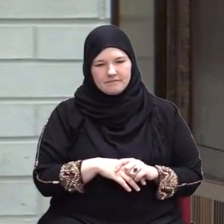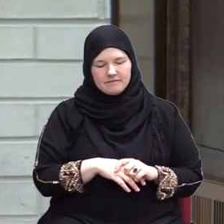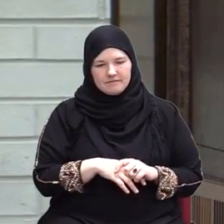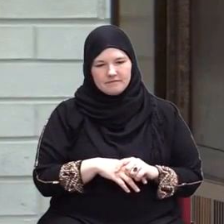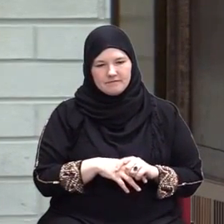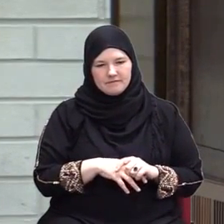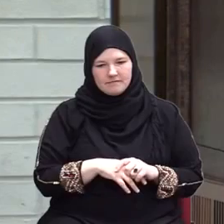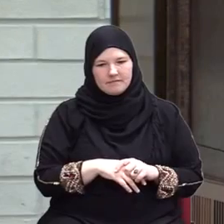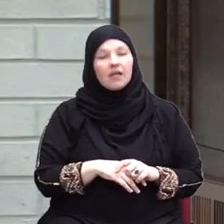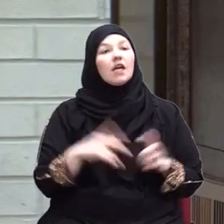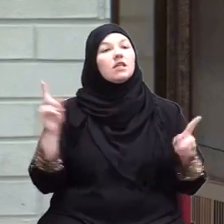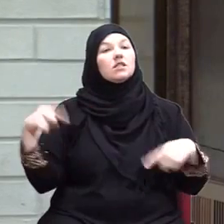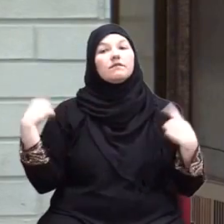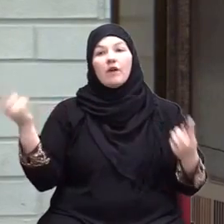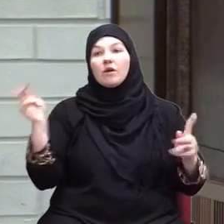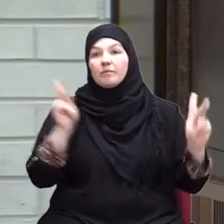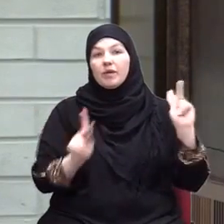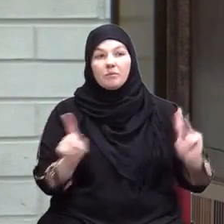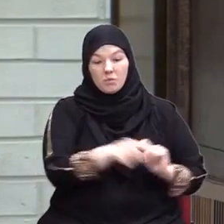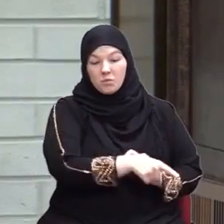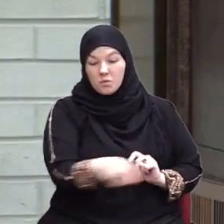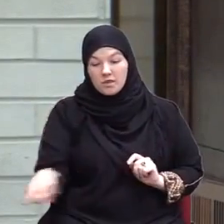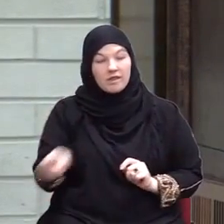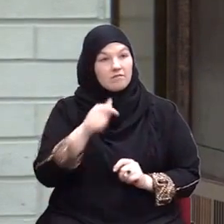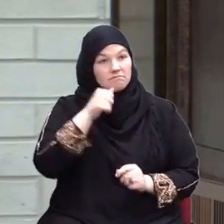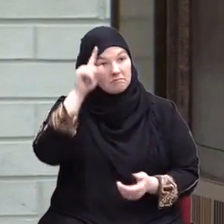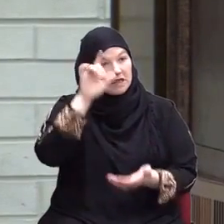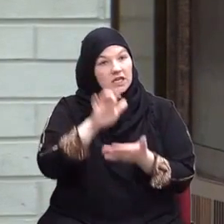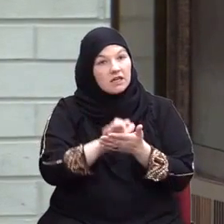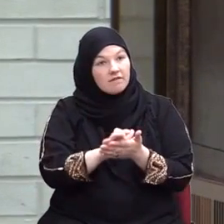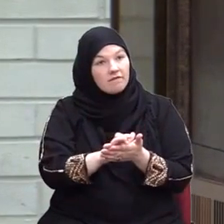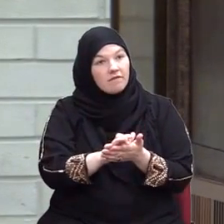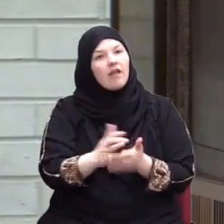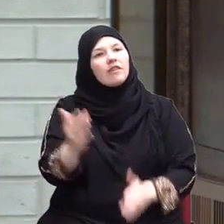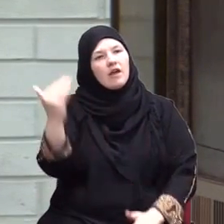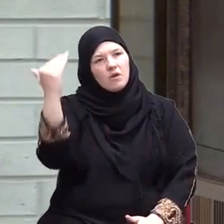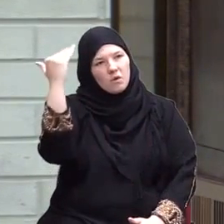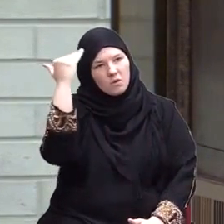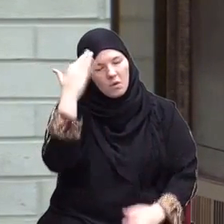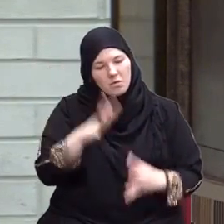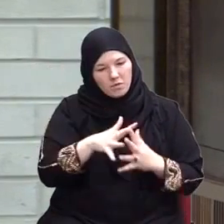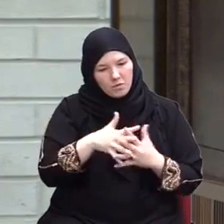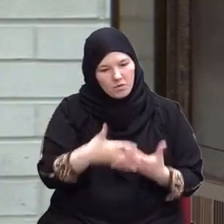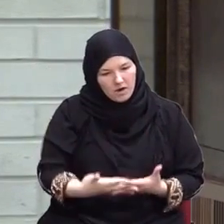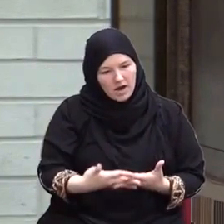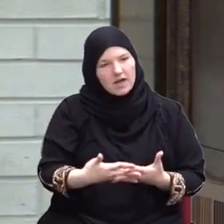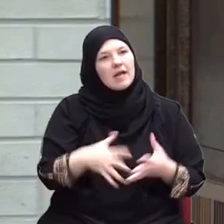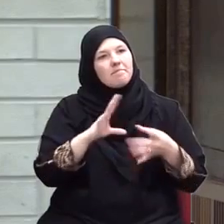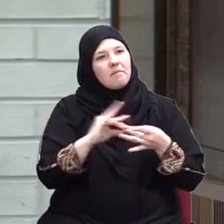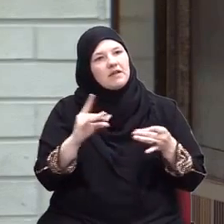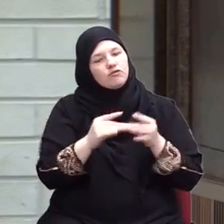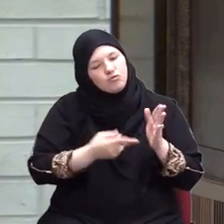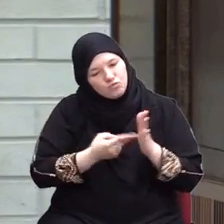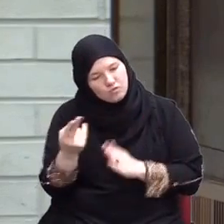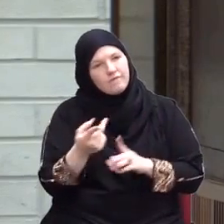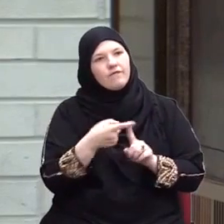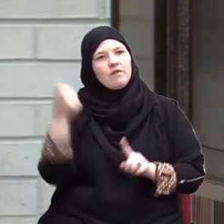as those who believed, they know that it is the truth from Allah. You know